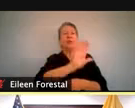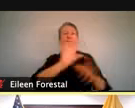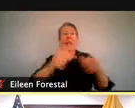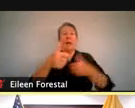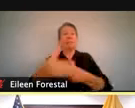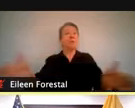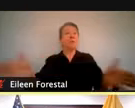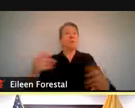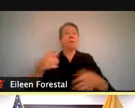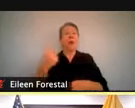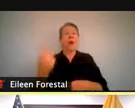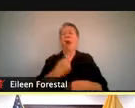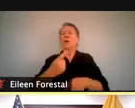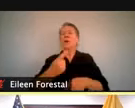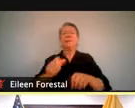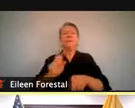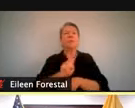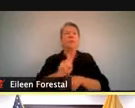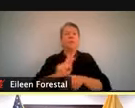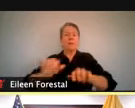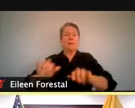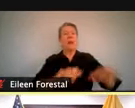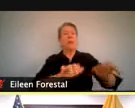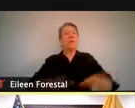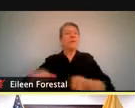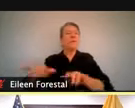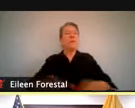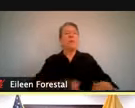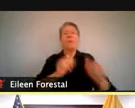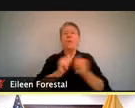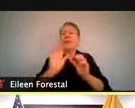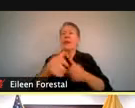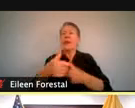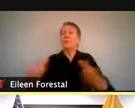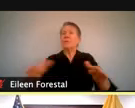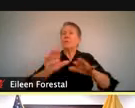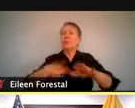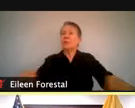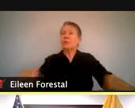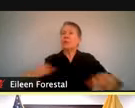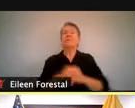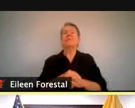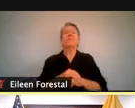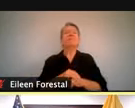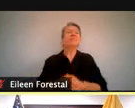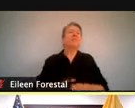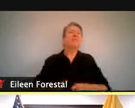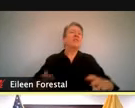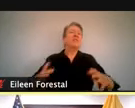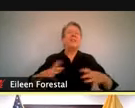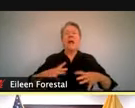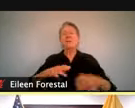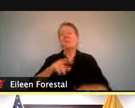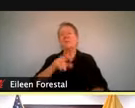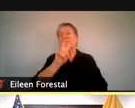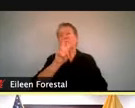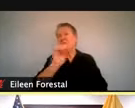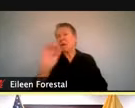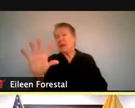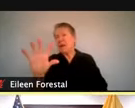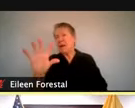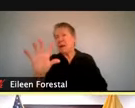say, as I do, the old standards. She retired in 2005, and she and her late husband, Bernie, took off on